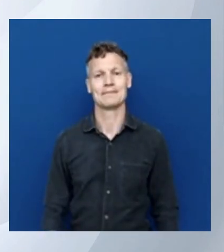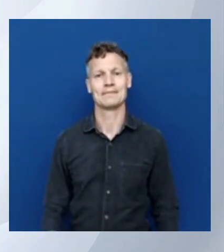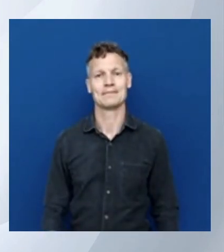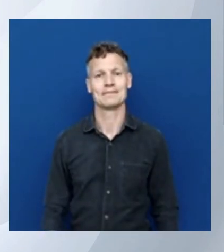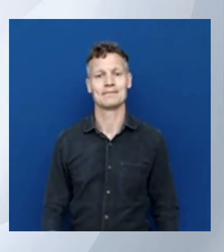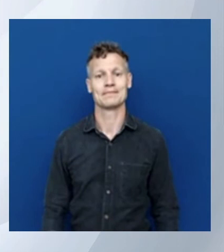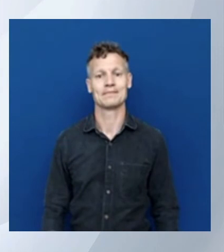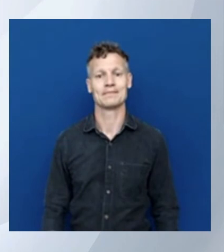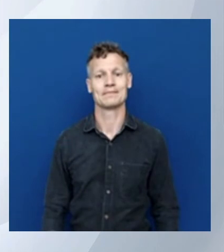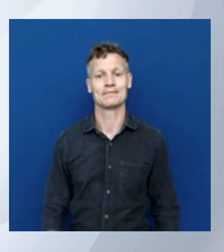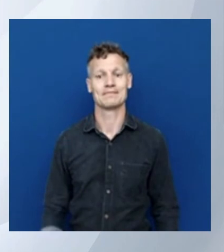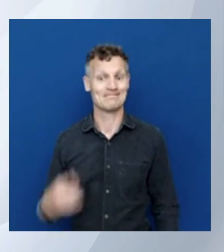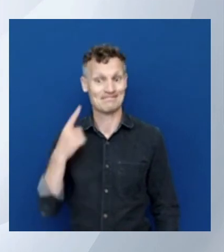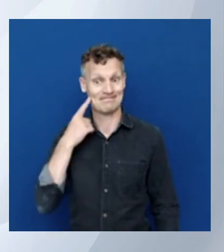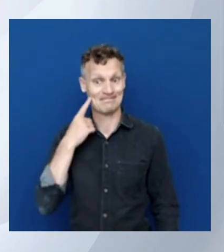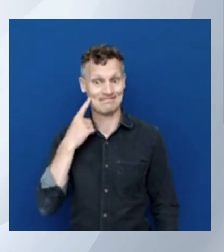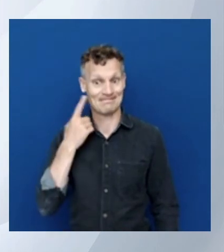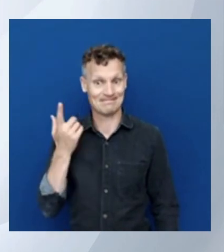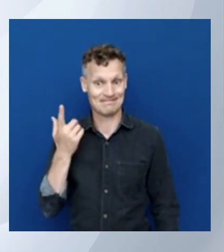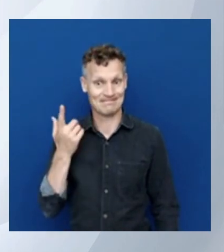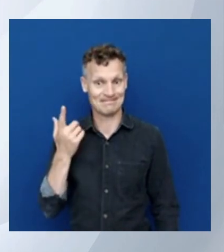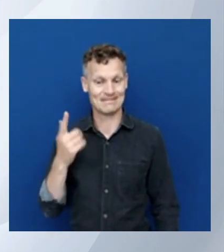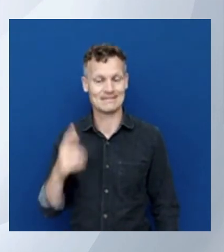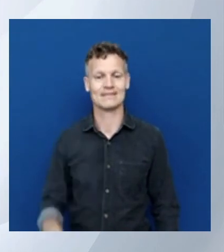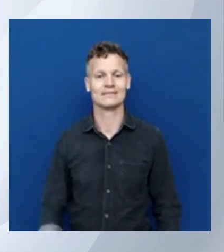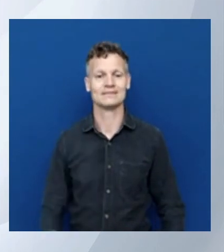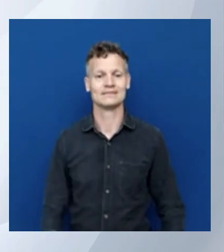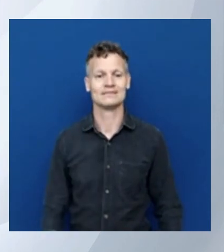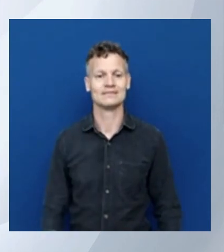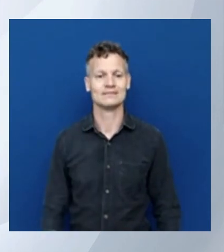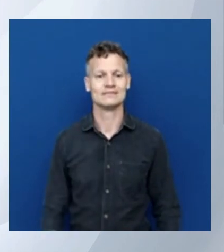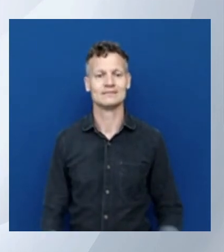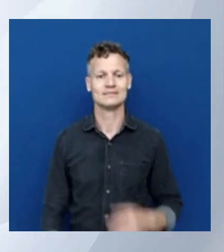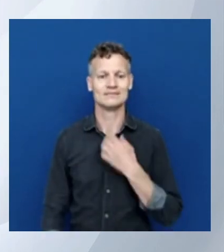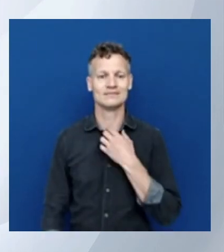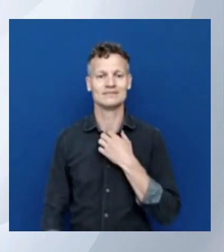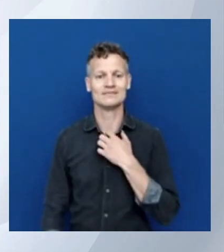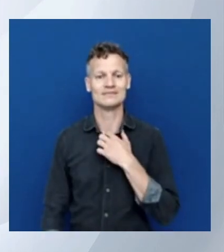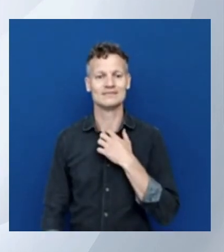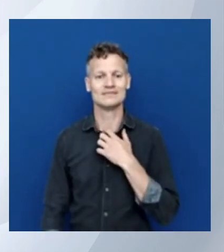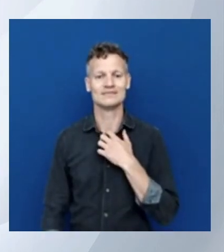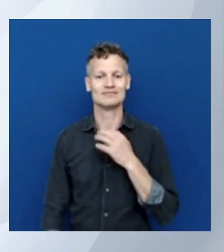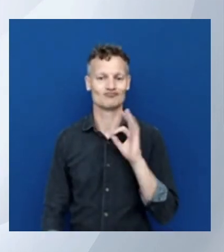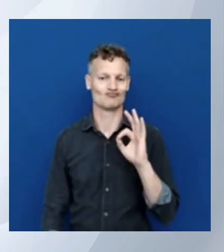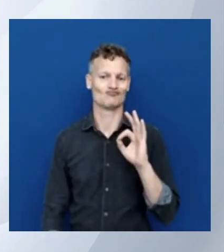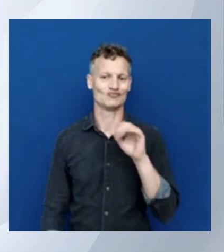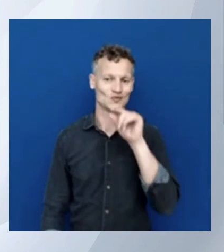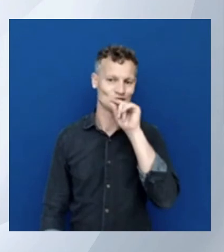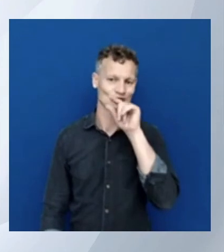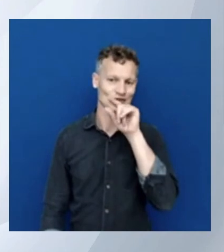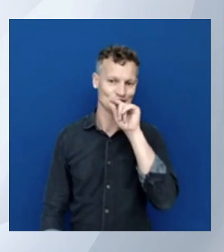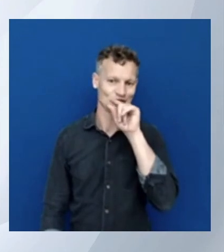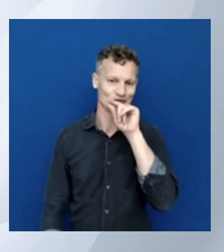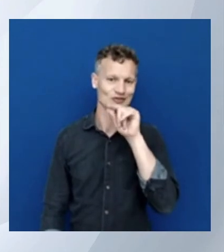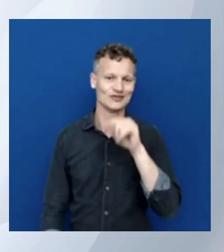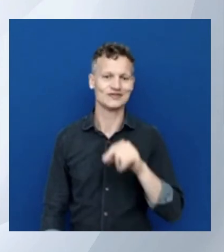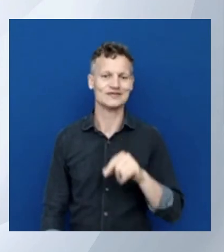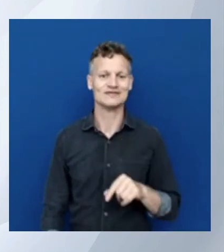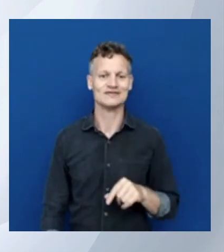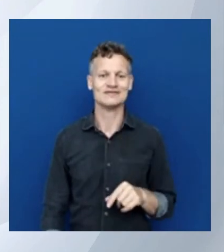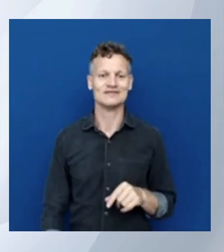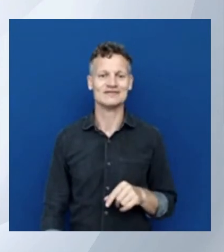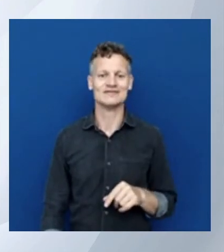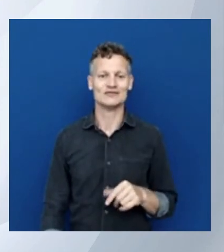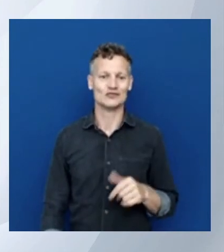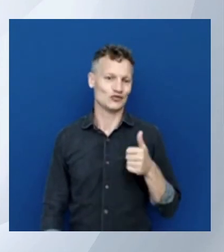Can't hear you. Yeah, he cracks jokes on Twitter, so do follow him on Twitter at Rory